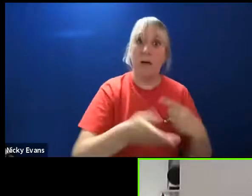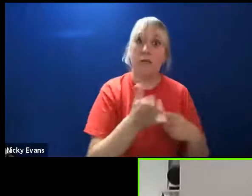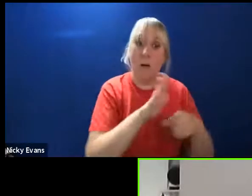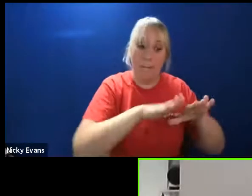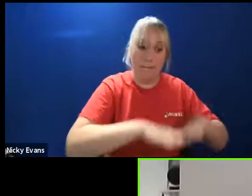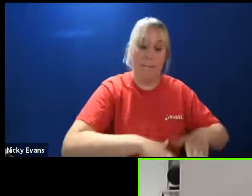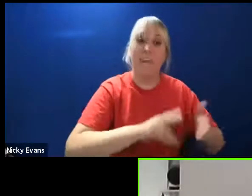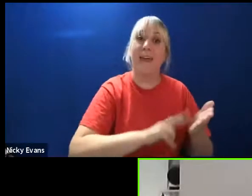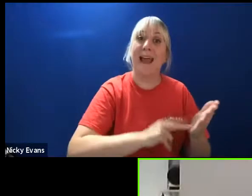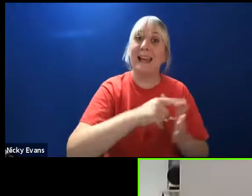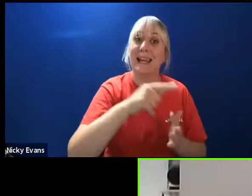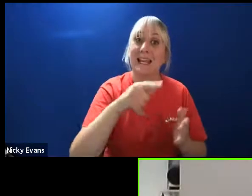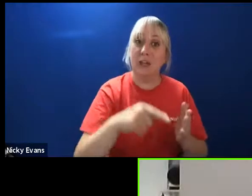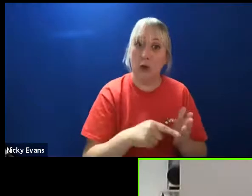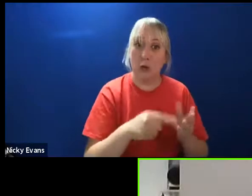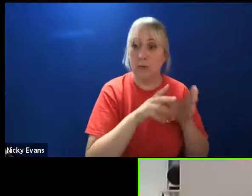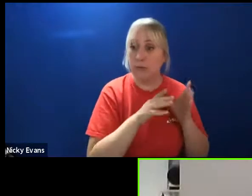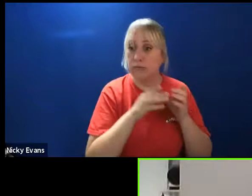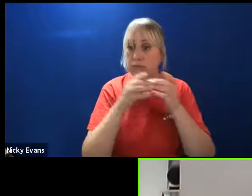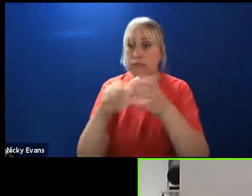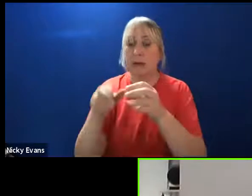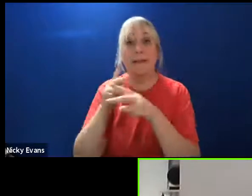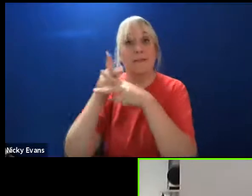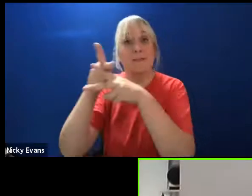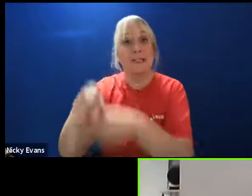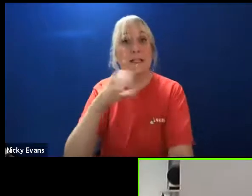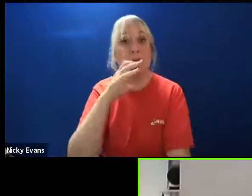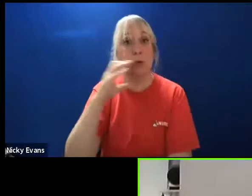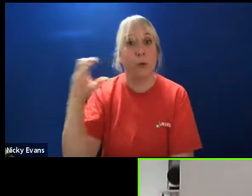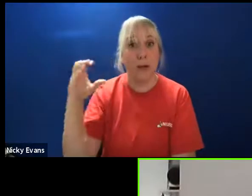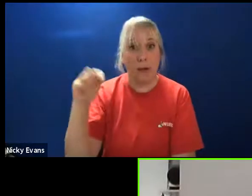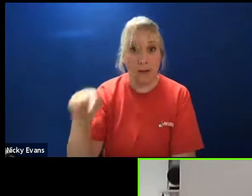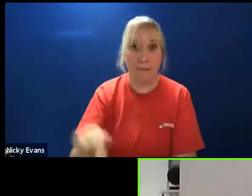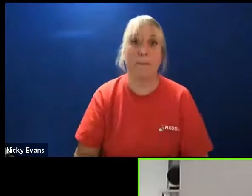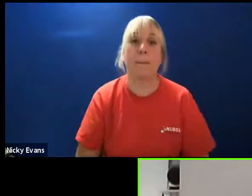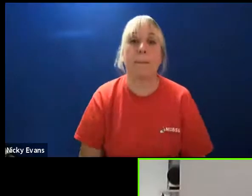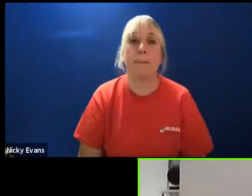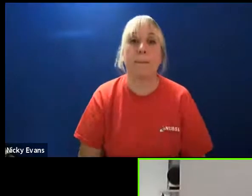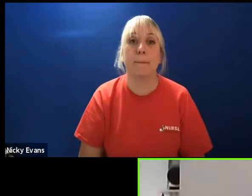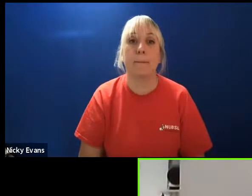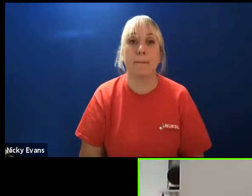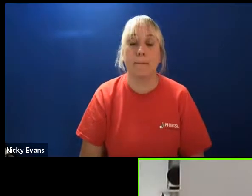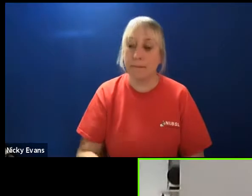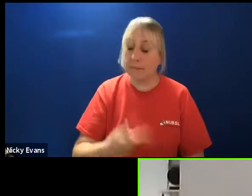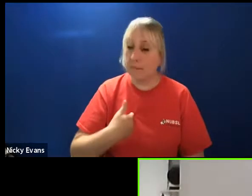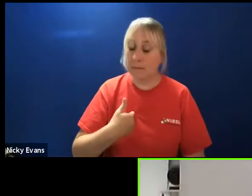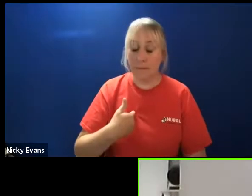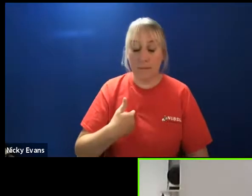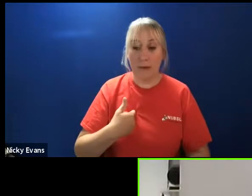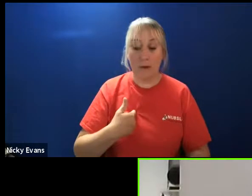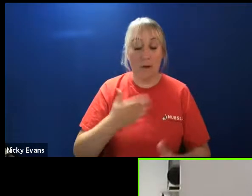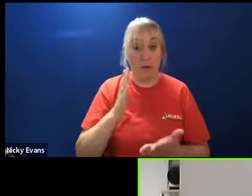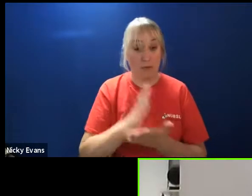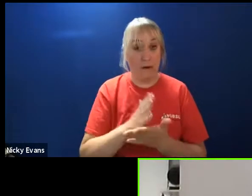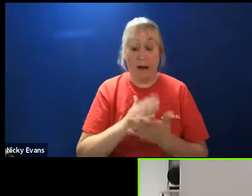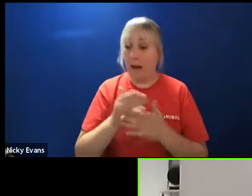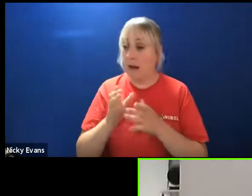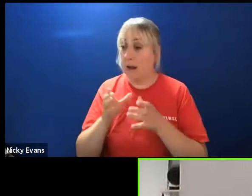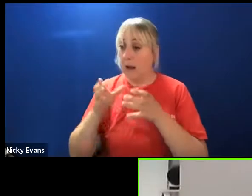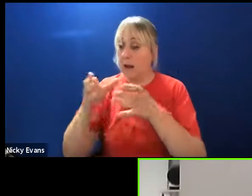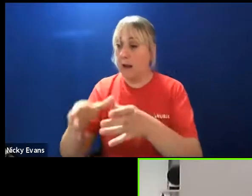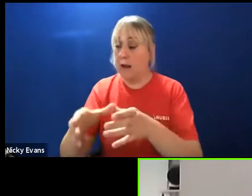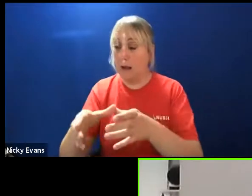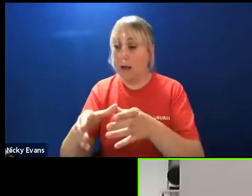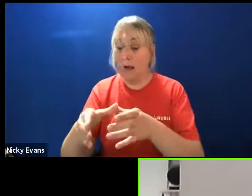annual delegation to Cuba. This trip was life-changing, and I was honoured to be able to